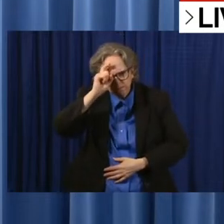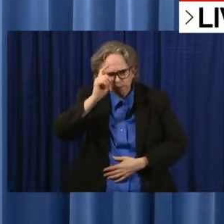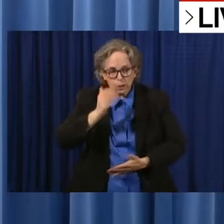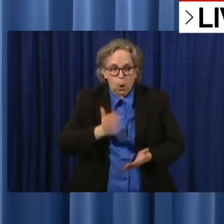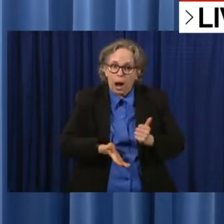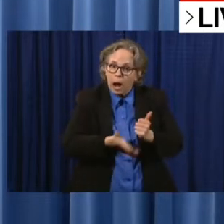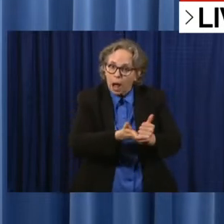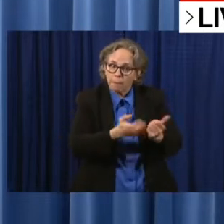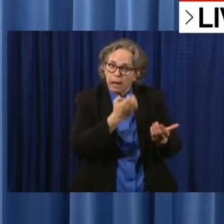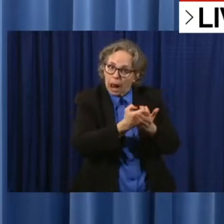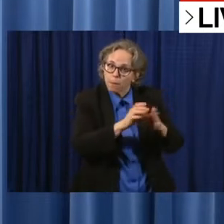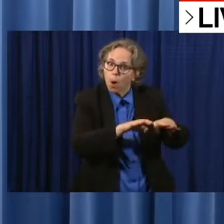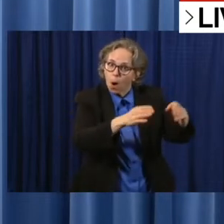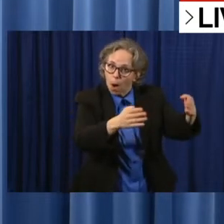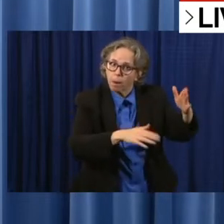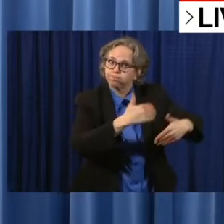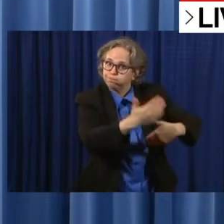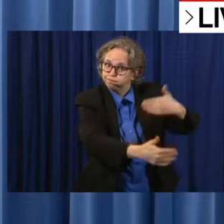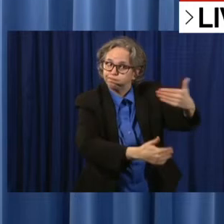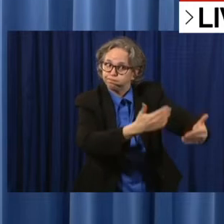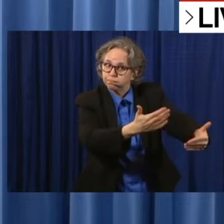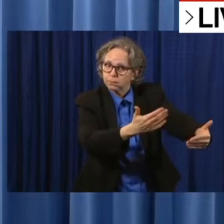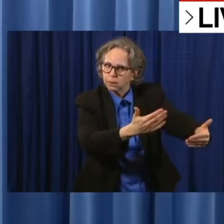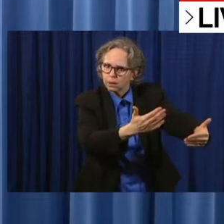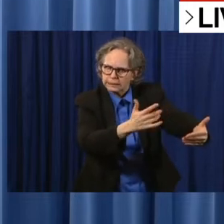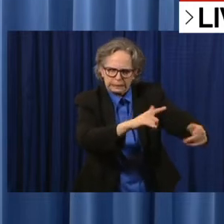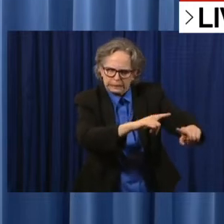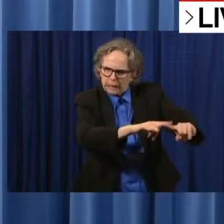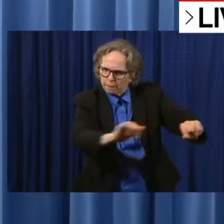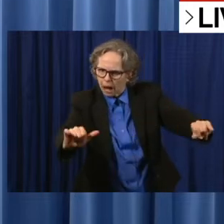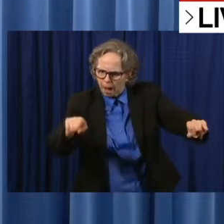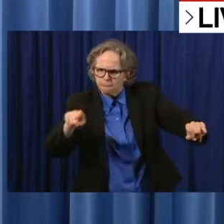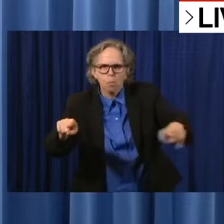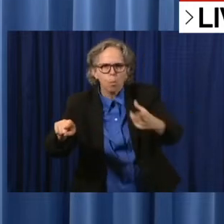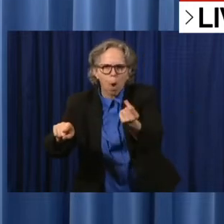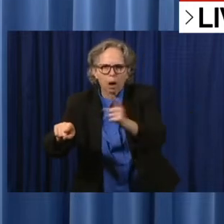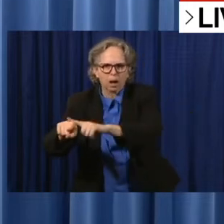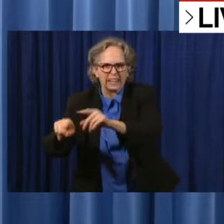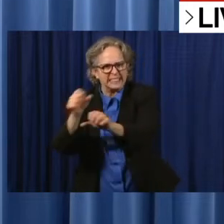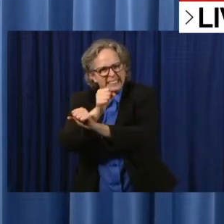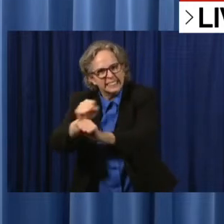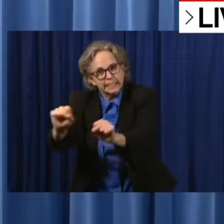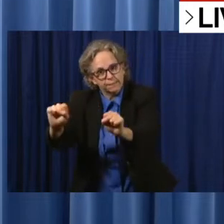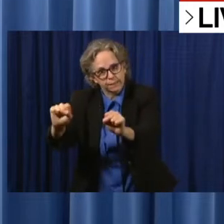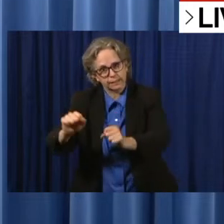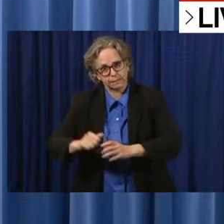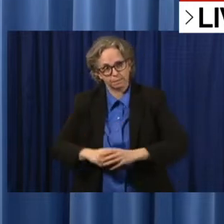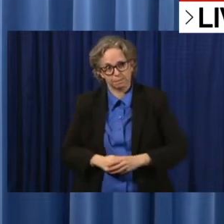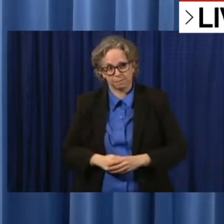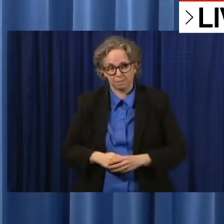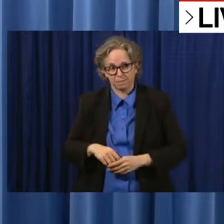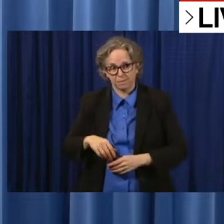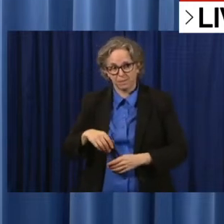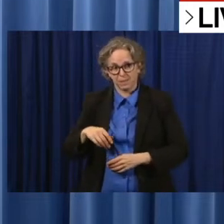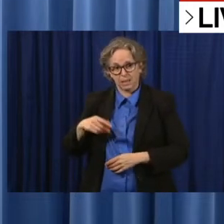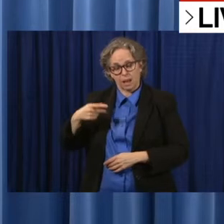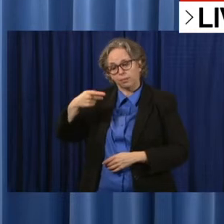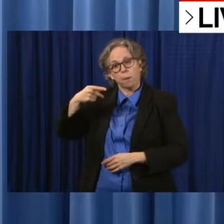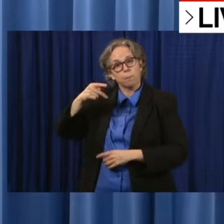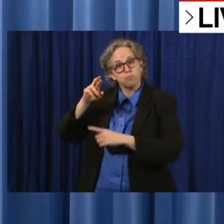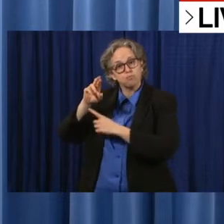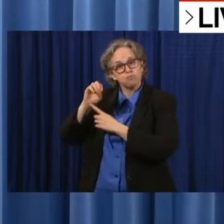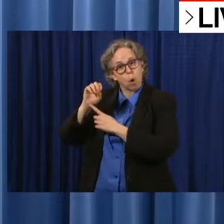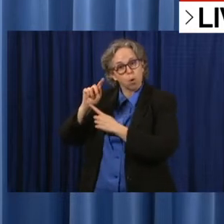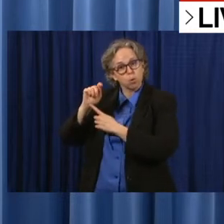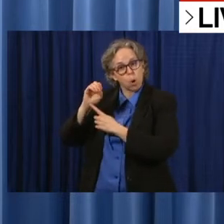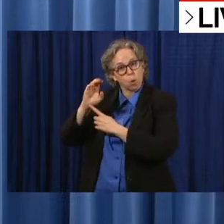absolutely safe way. The protocols, the rules for reopening bars